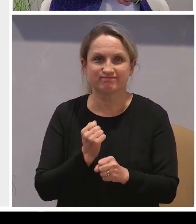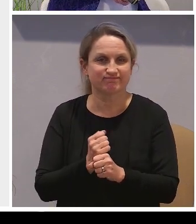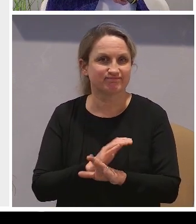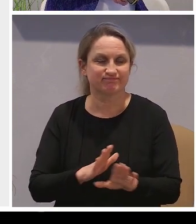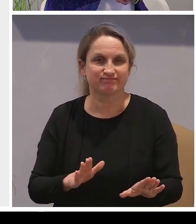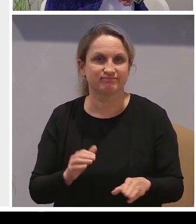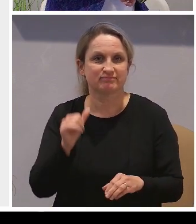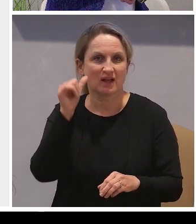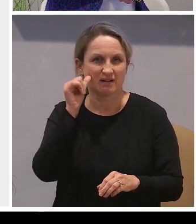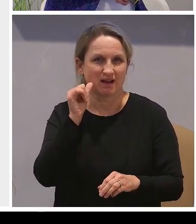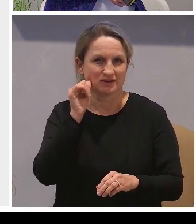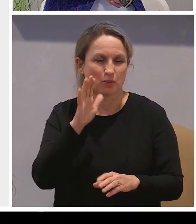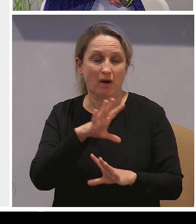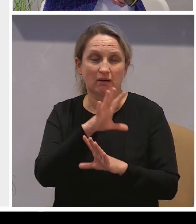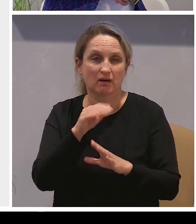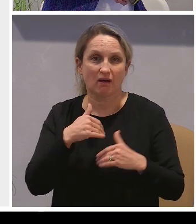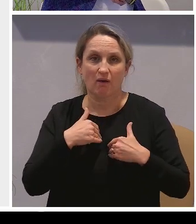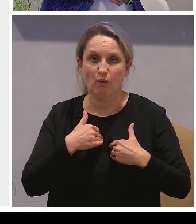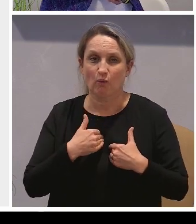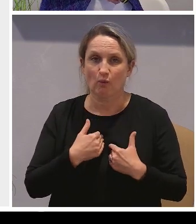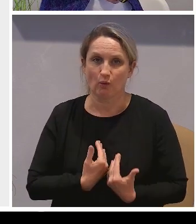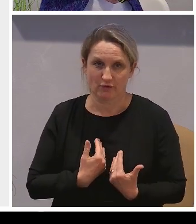ütleme naiste nagu kõige õnnetum pool,